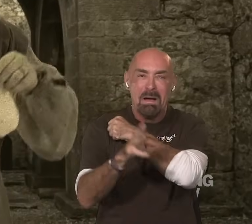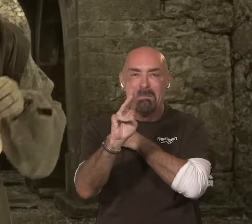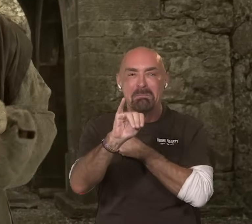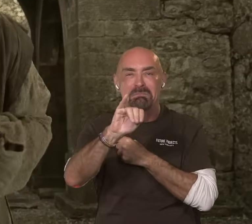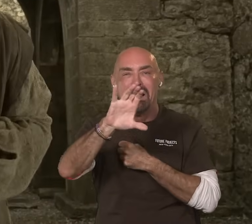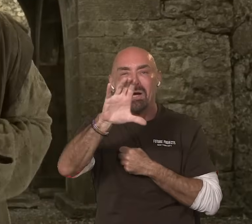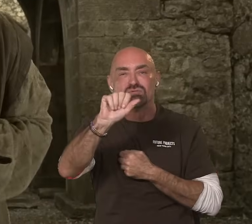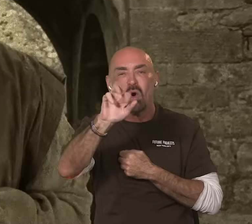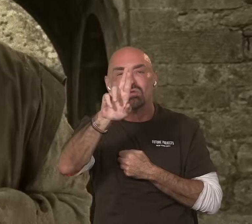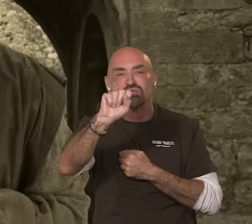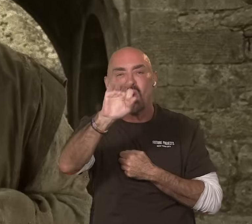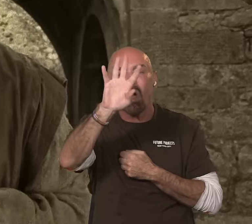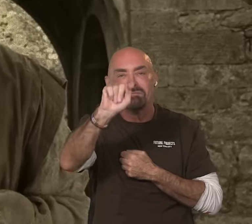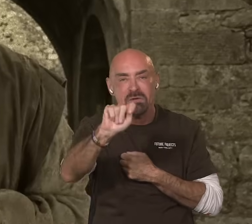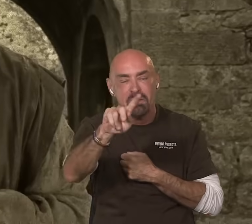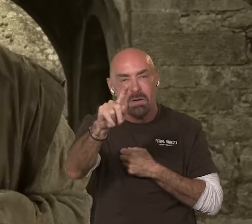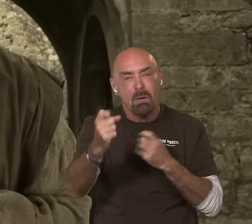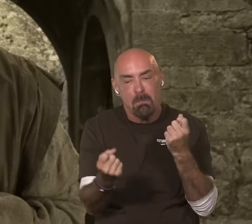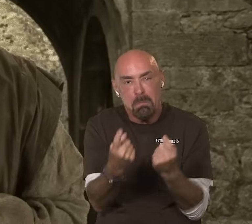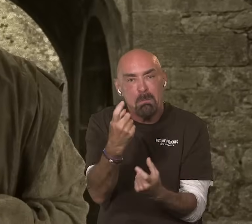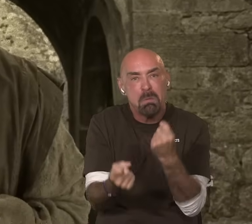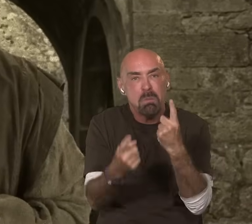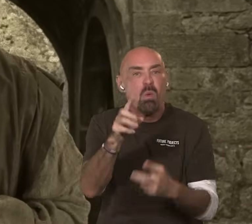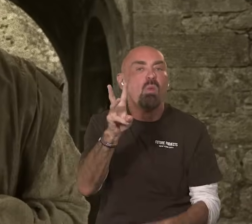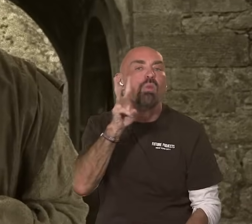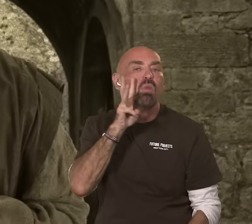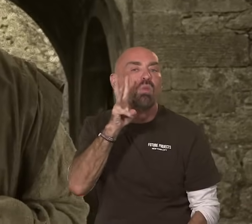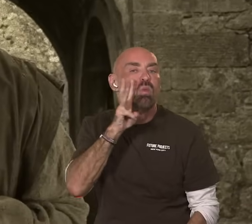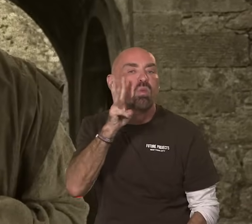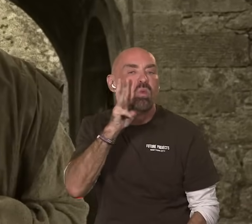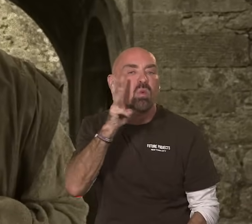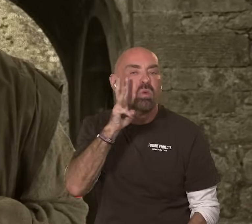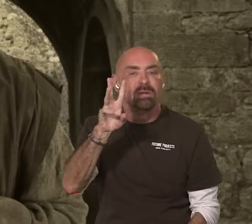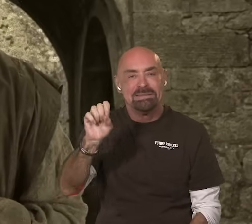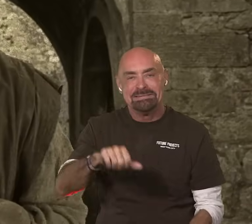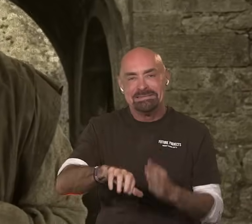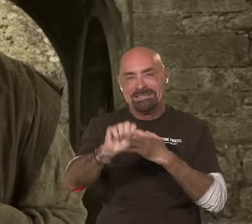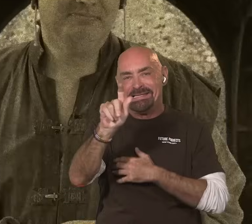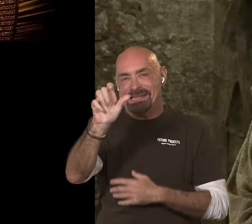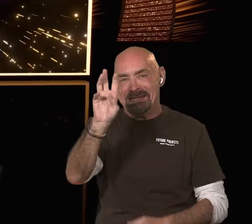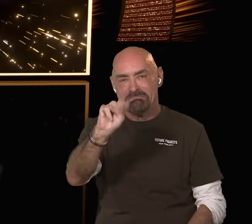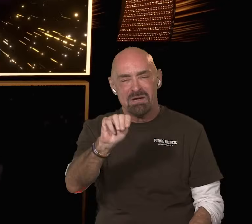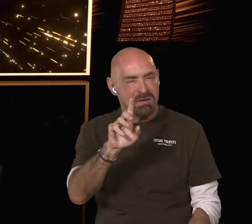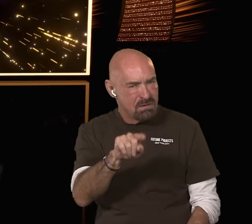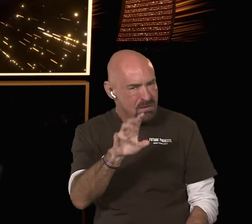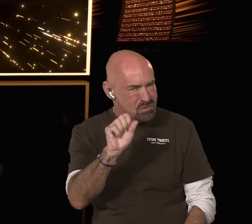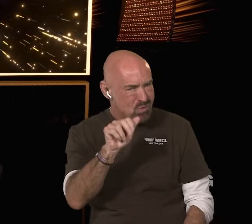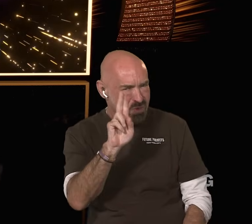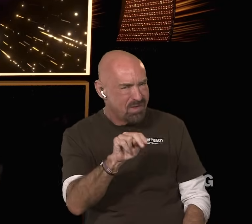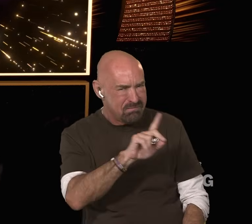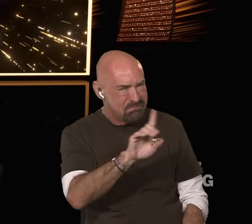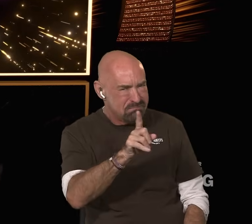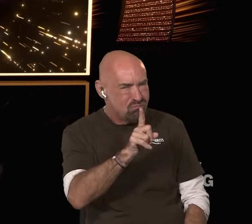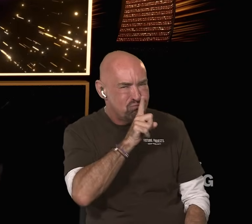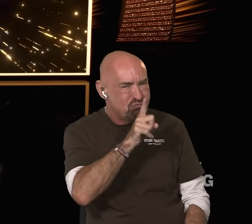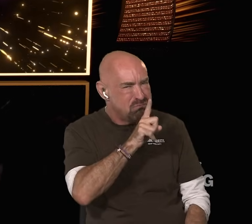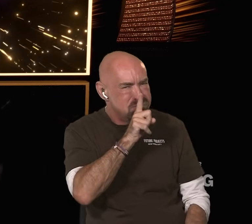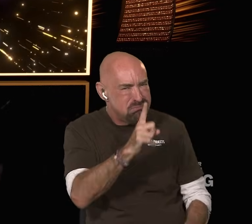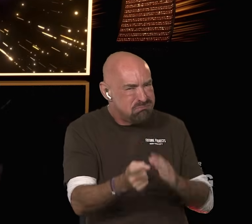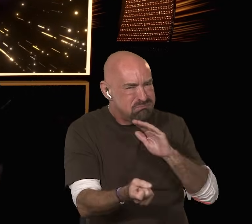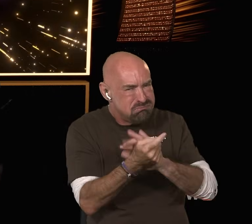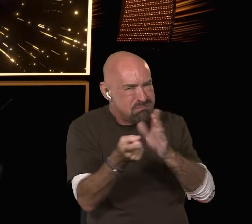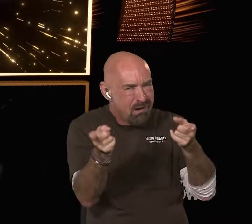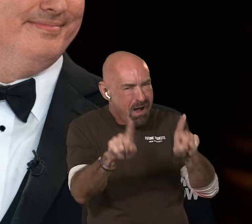by Microsoft. Simply boil some water to access it on Steam. Sean, you know some of those things